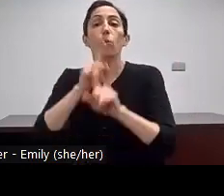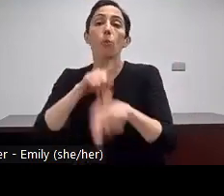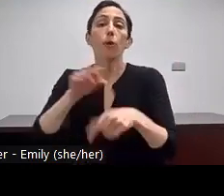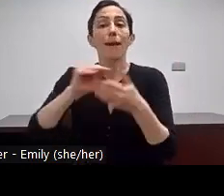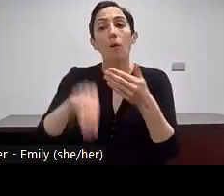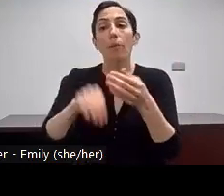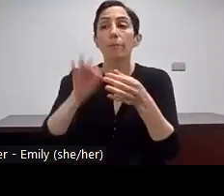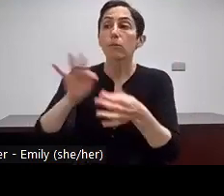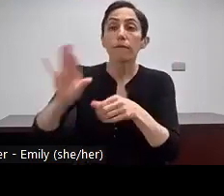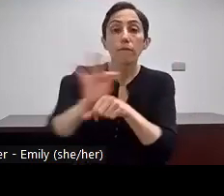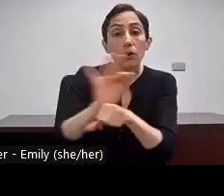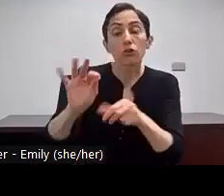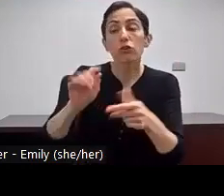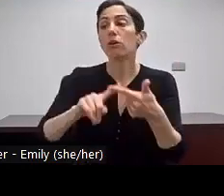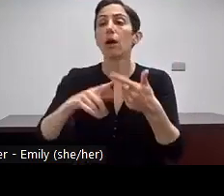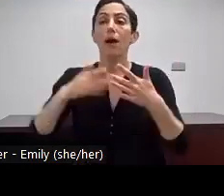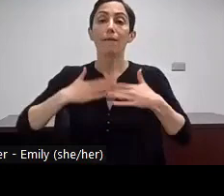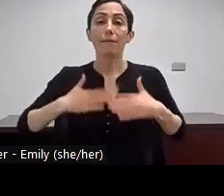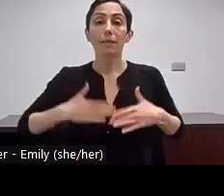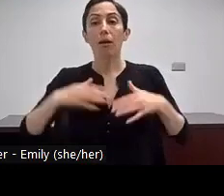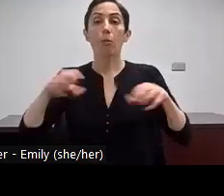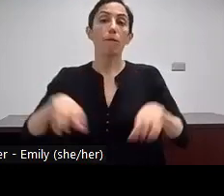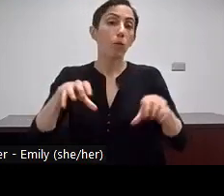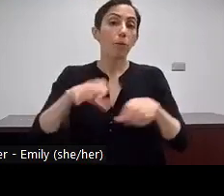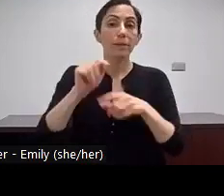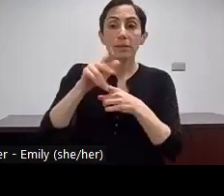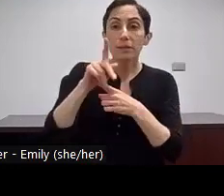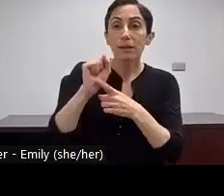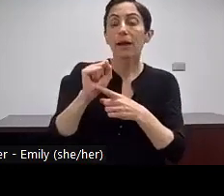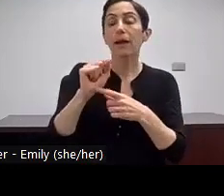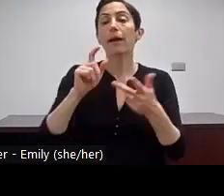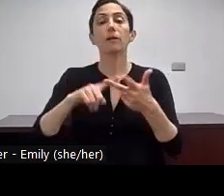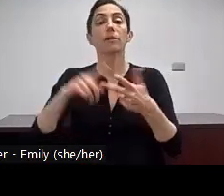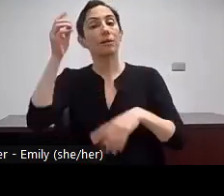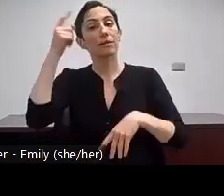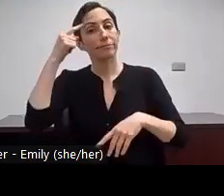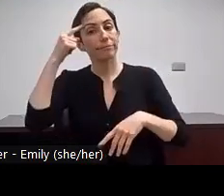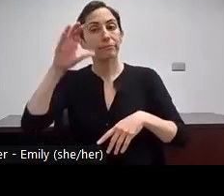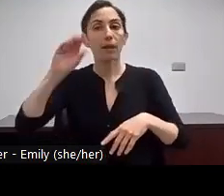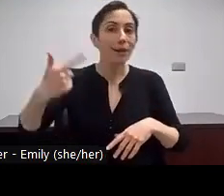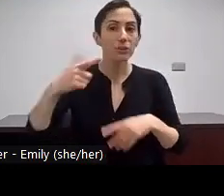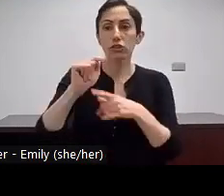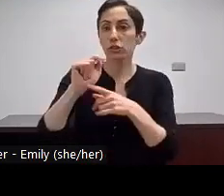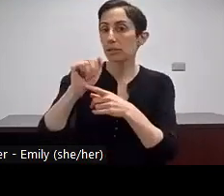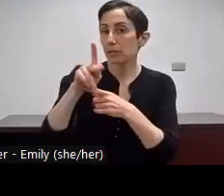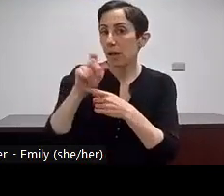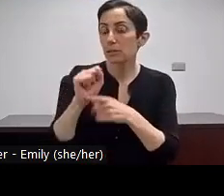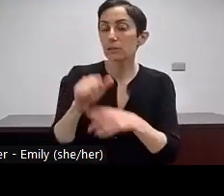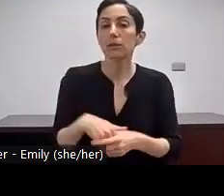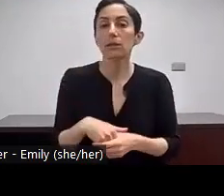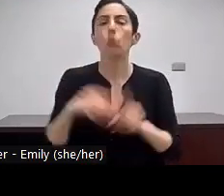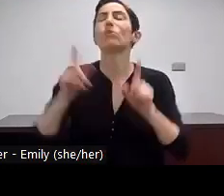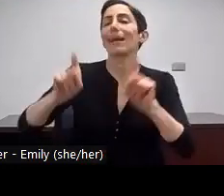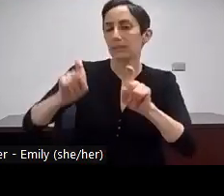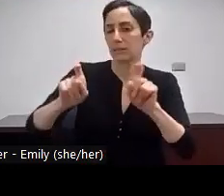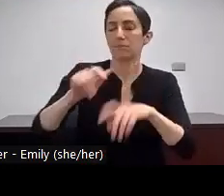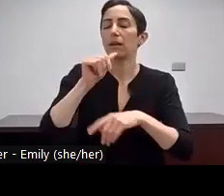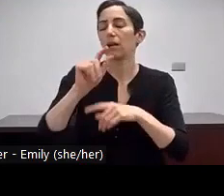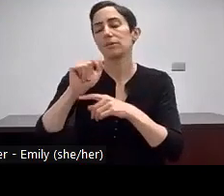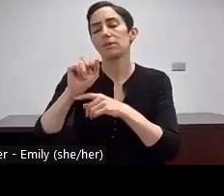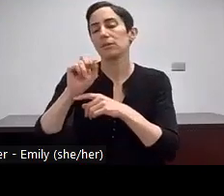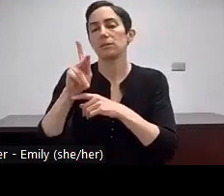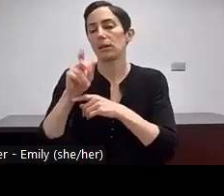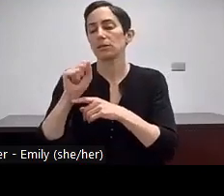function, physical performance tests, and cognition tests. And if there are concerns on those tests, we implement